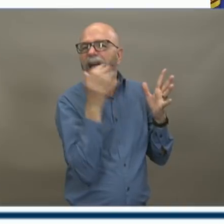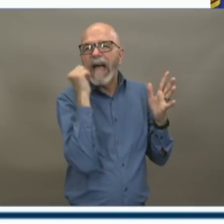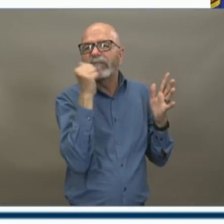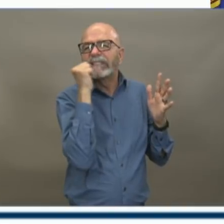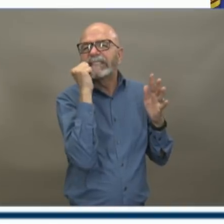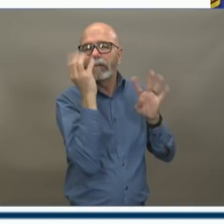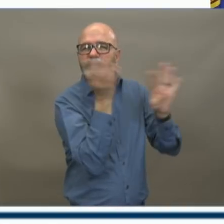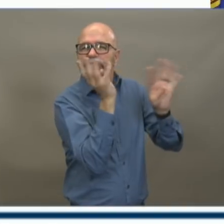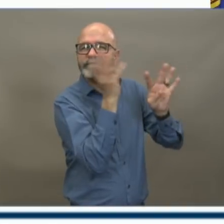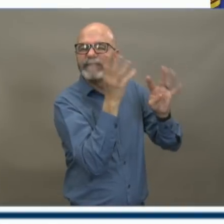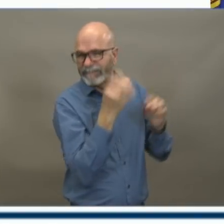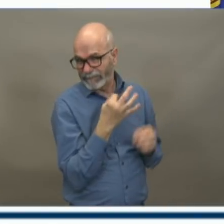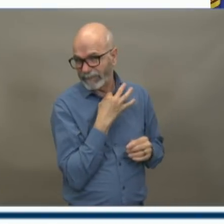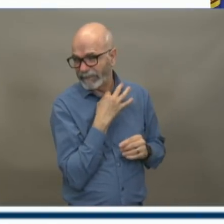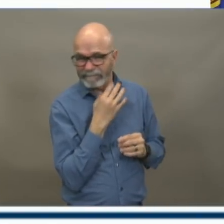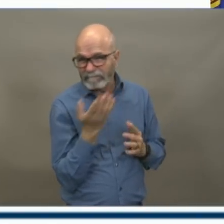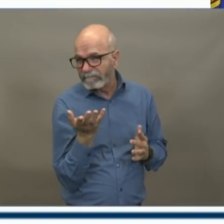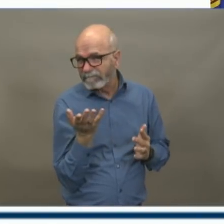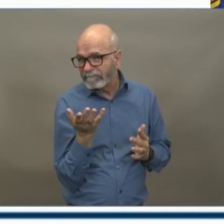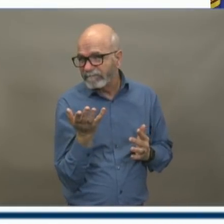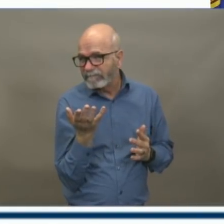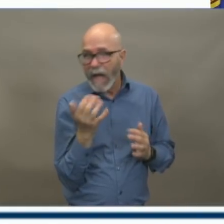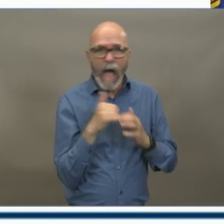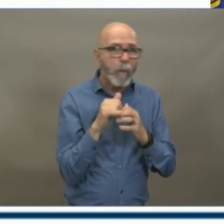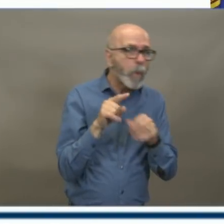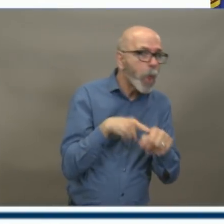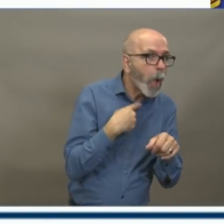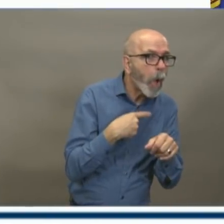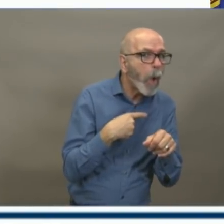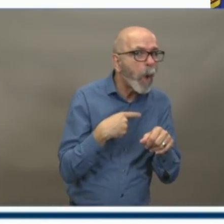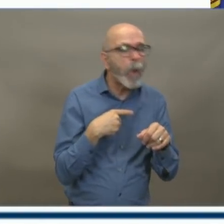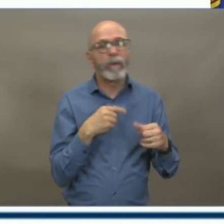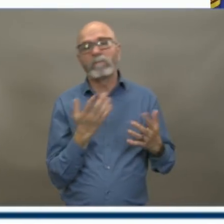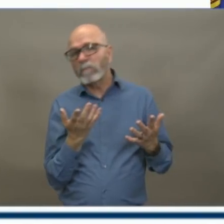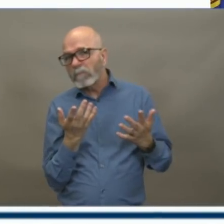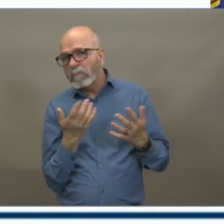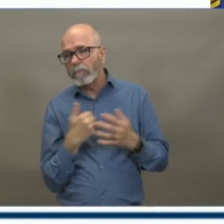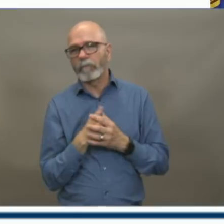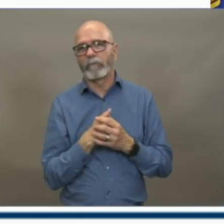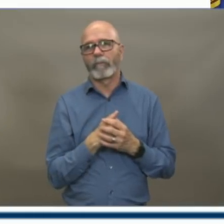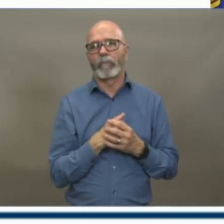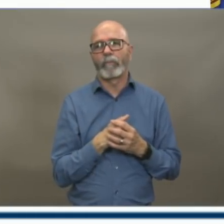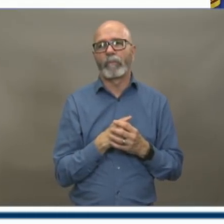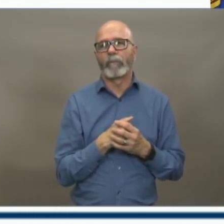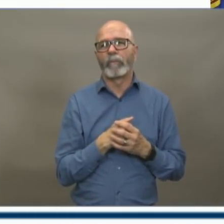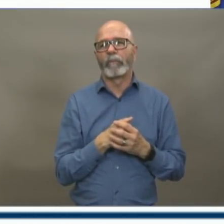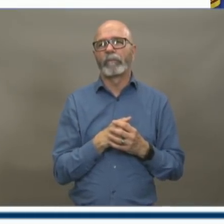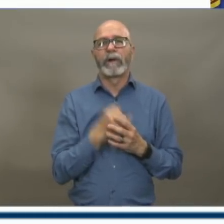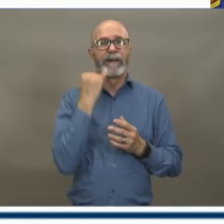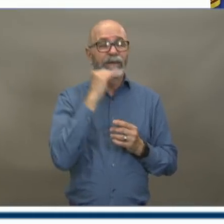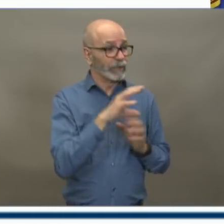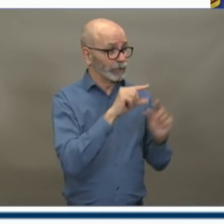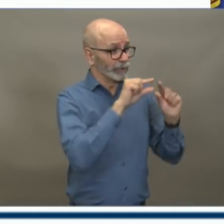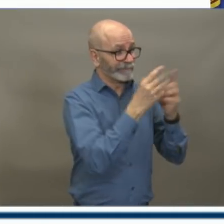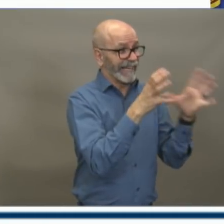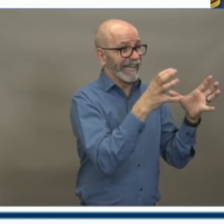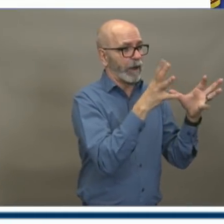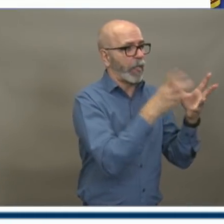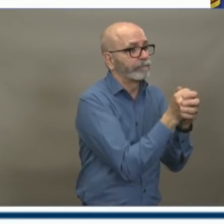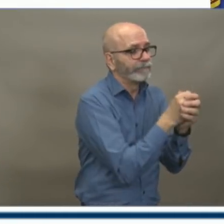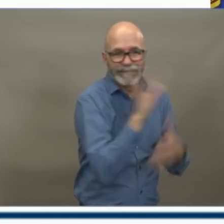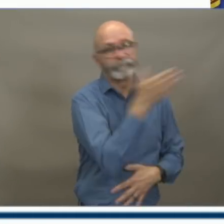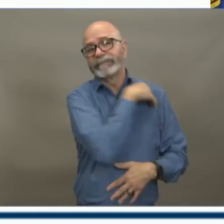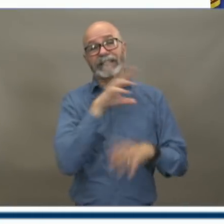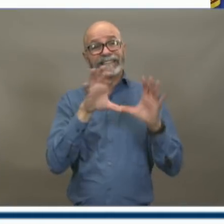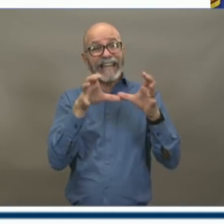long that will take to get the proportion of the population that you're targeting? So as I just said, John,